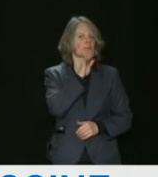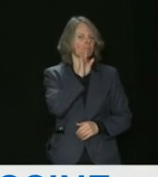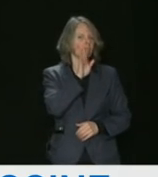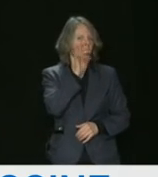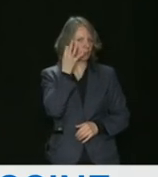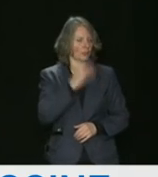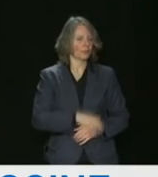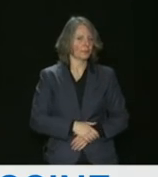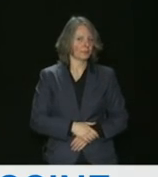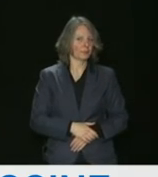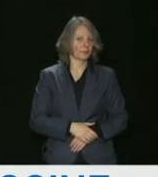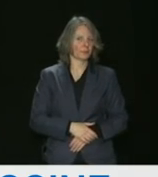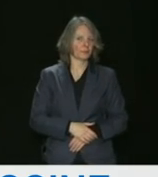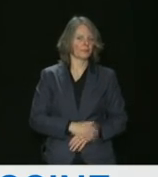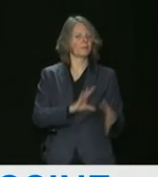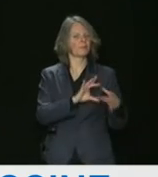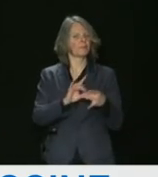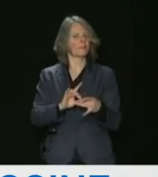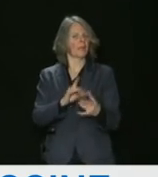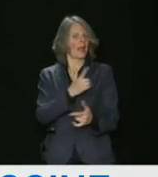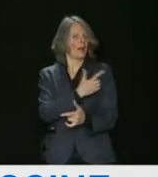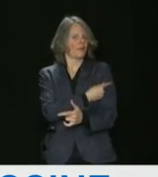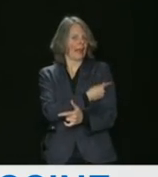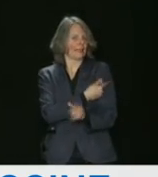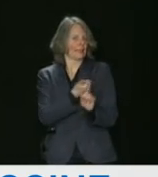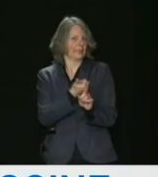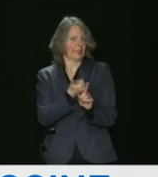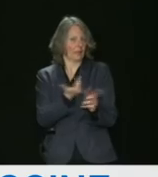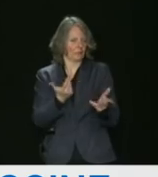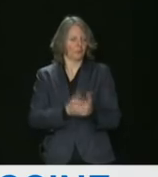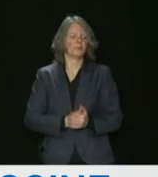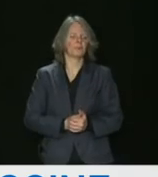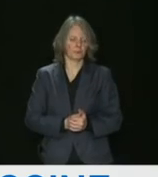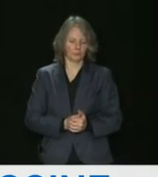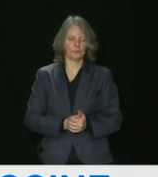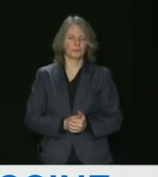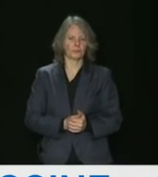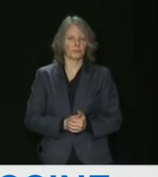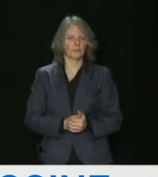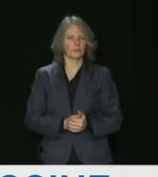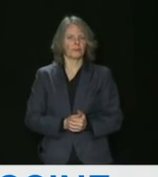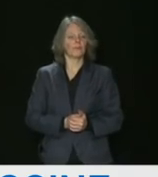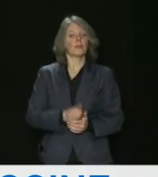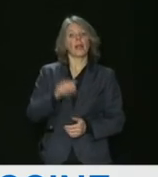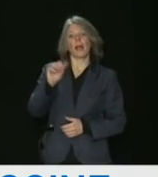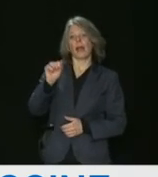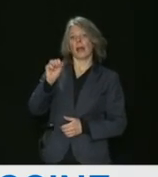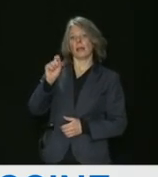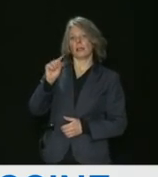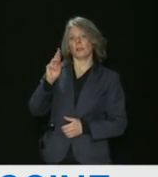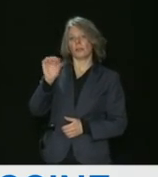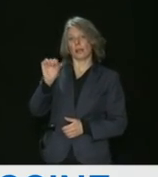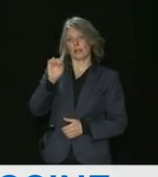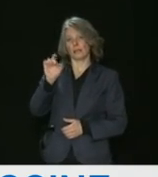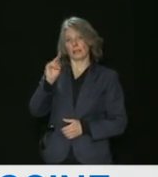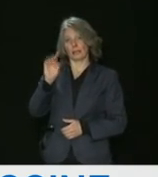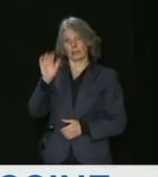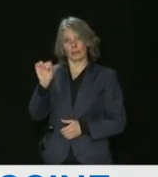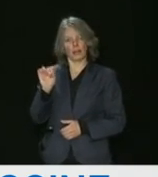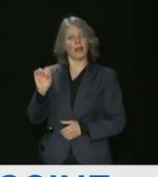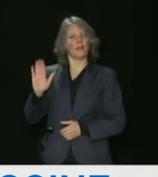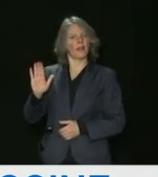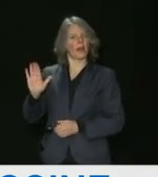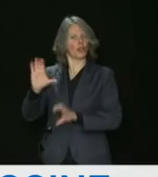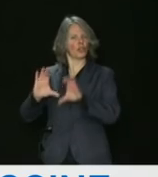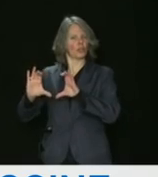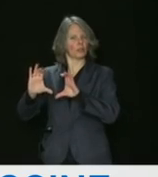Okay. With regard to the vaccine, then, we see that when it comes to AstraZeneca, and the clinical trials talked about